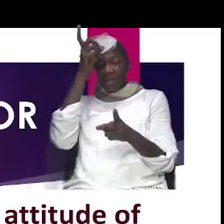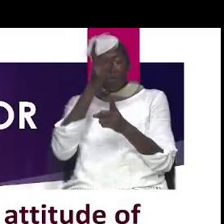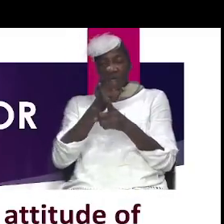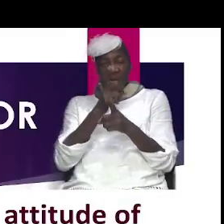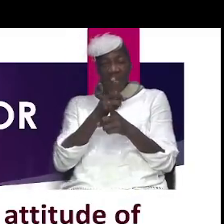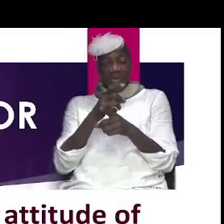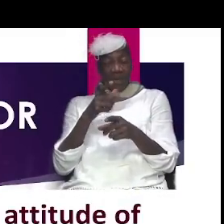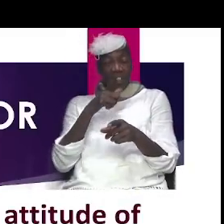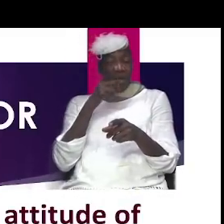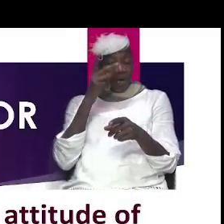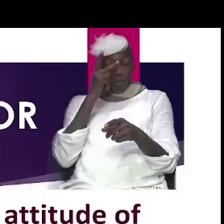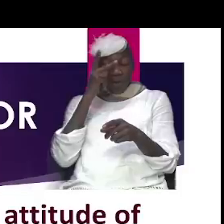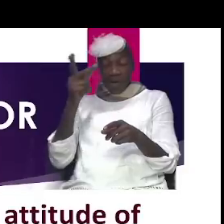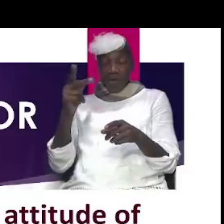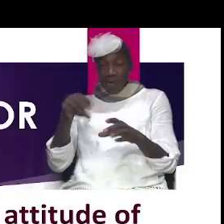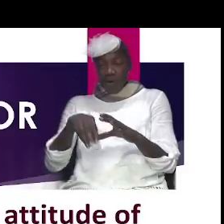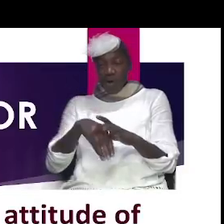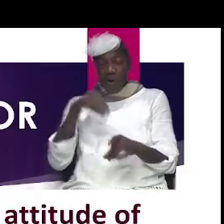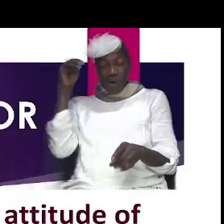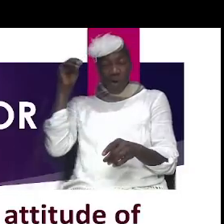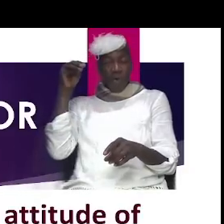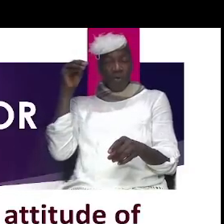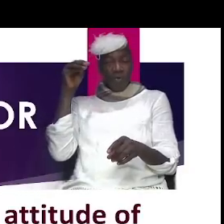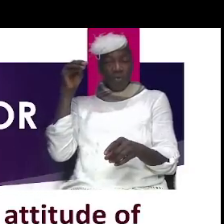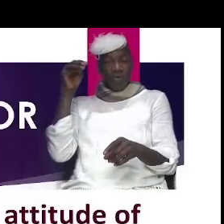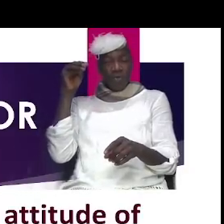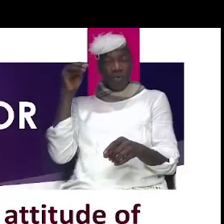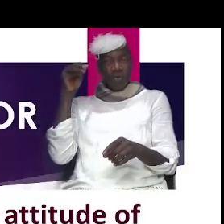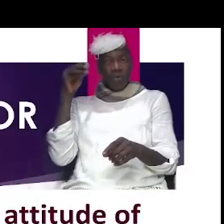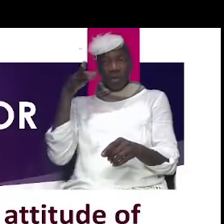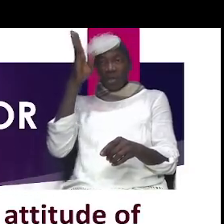things. But where God is concerned, God knows.